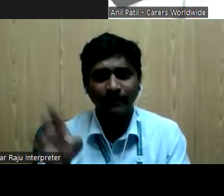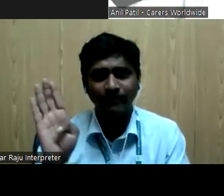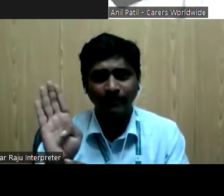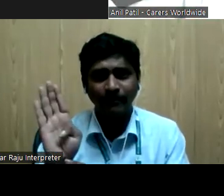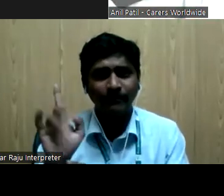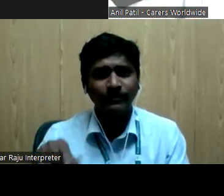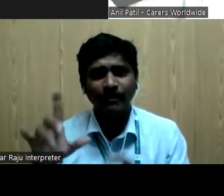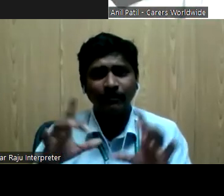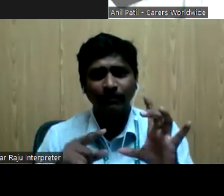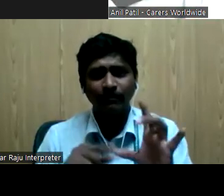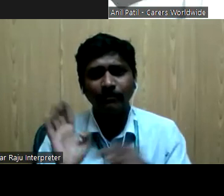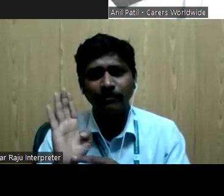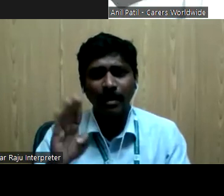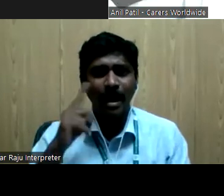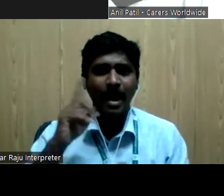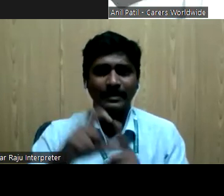are